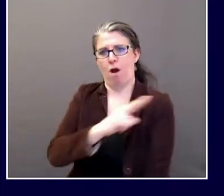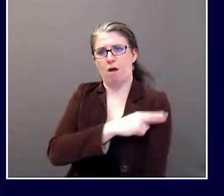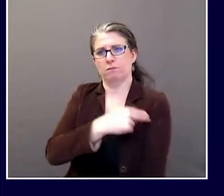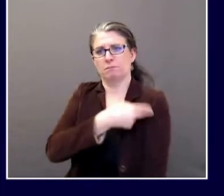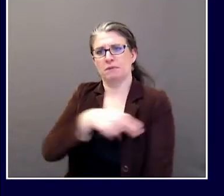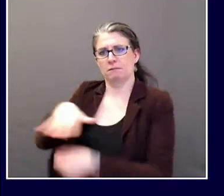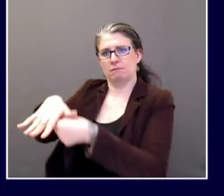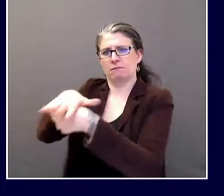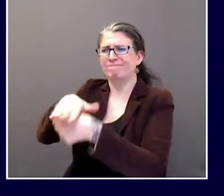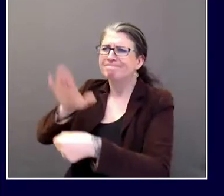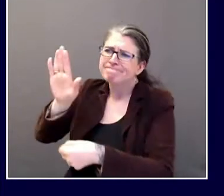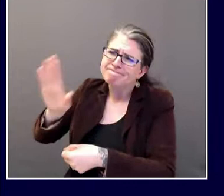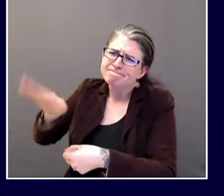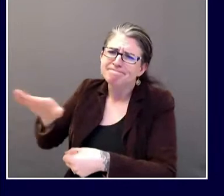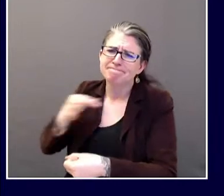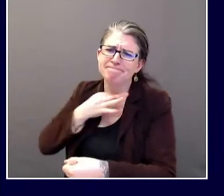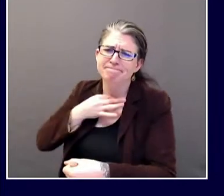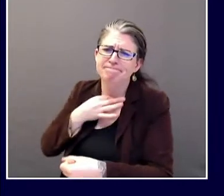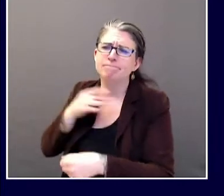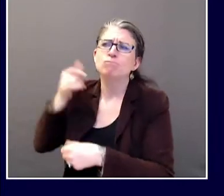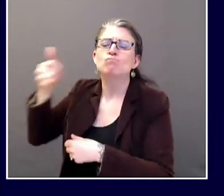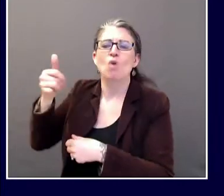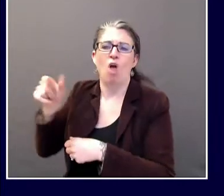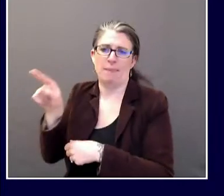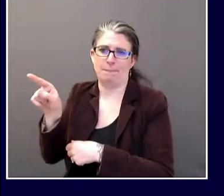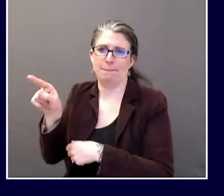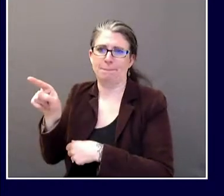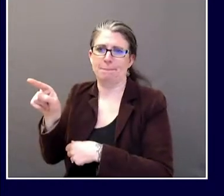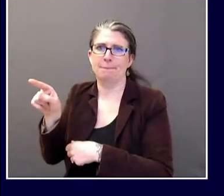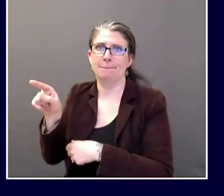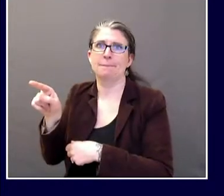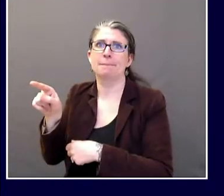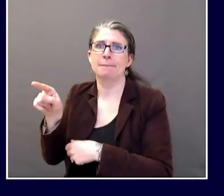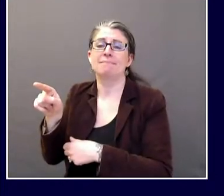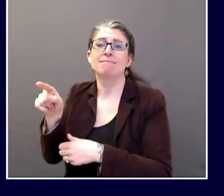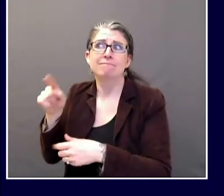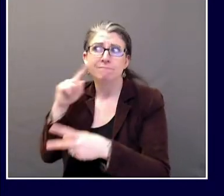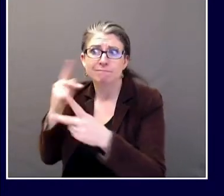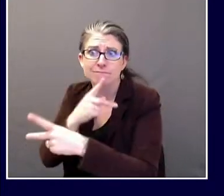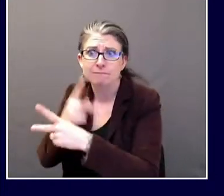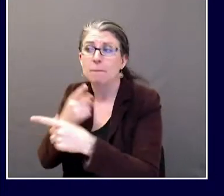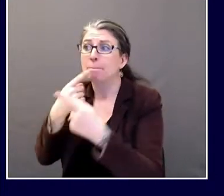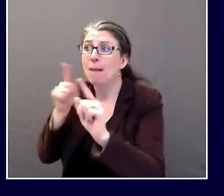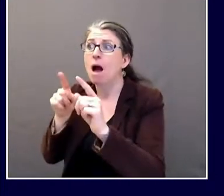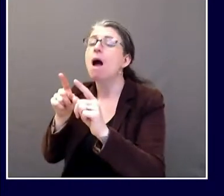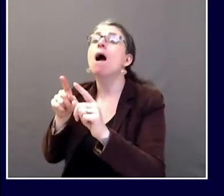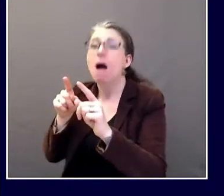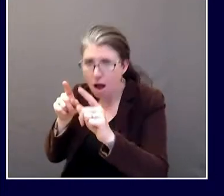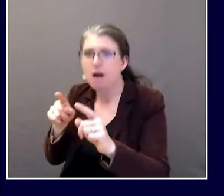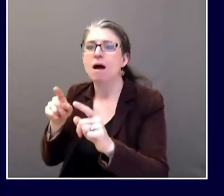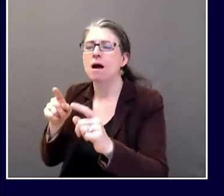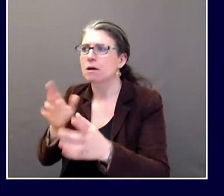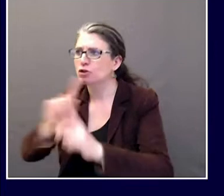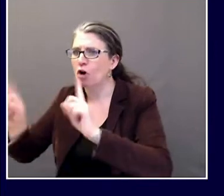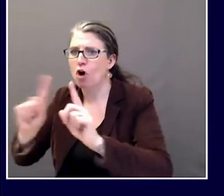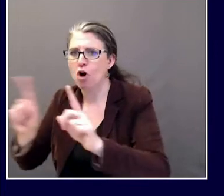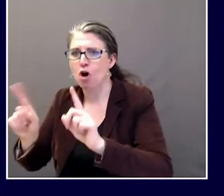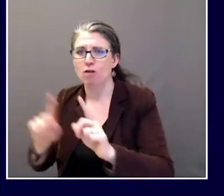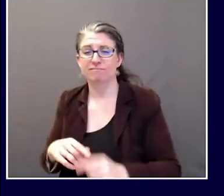why York Hospital received so little vaccine this week that they actually ended up canceling all signups for